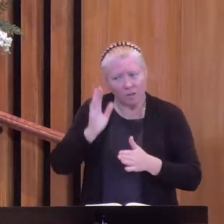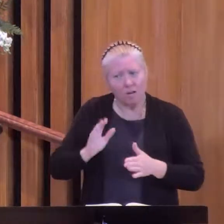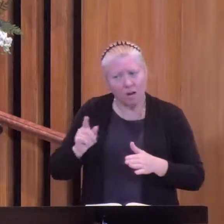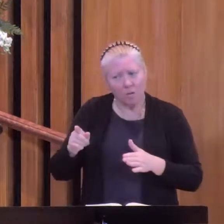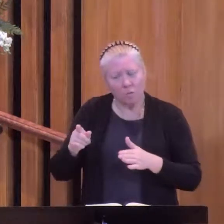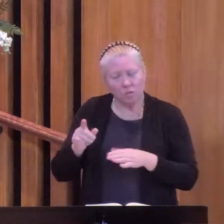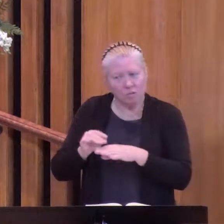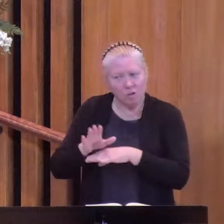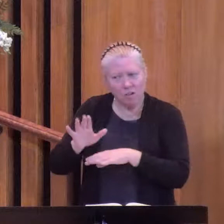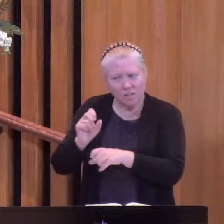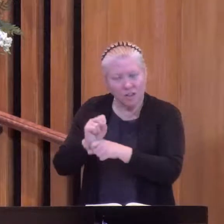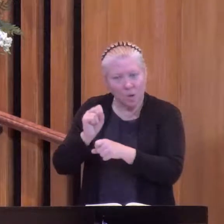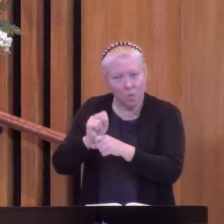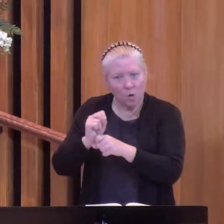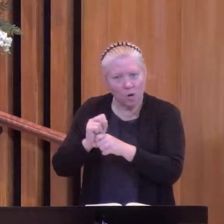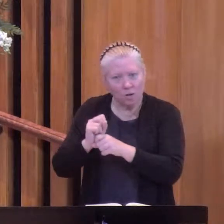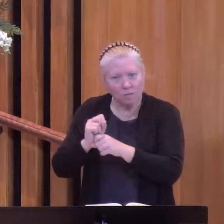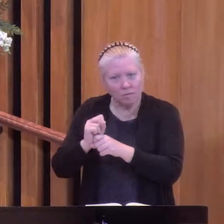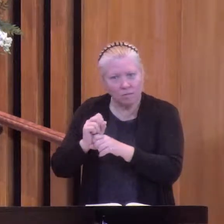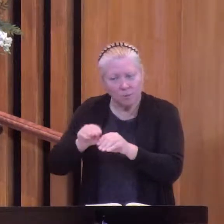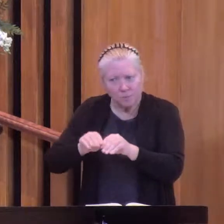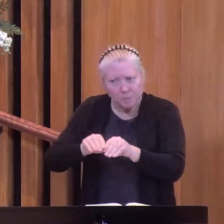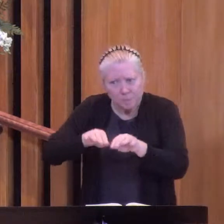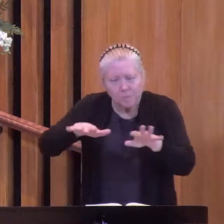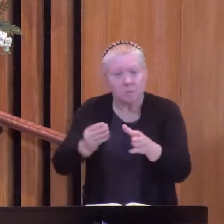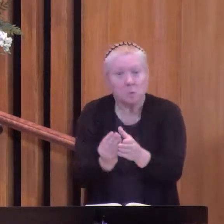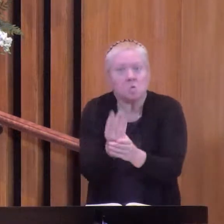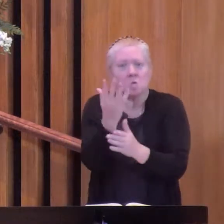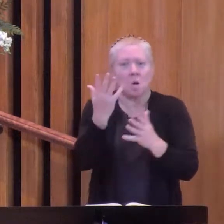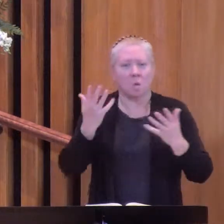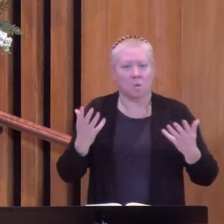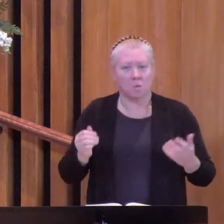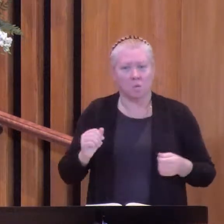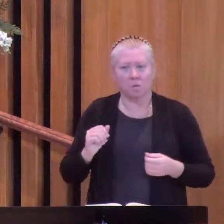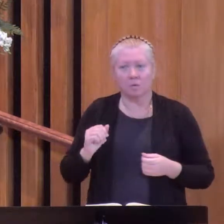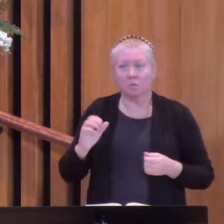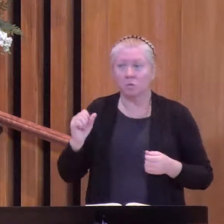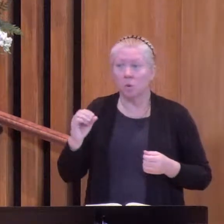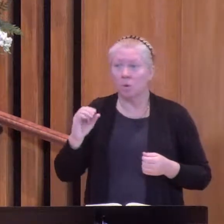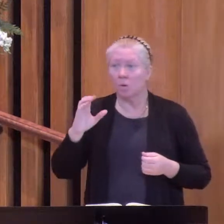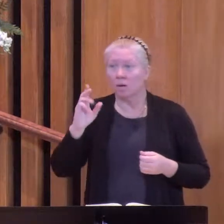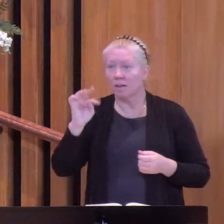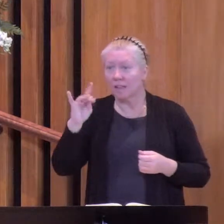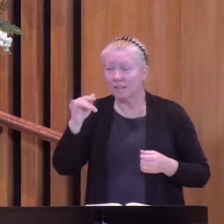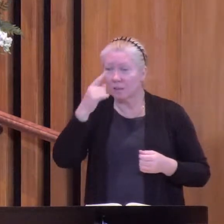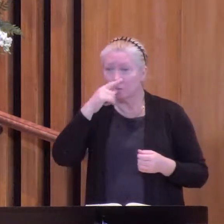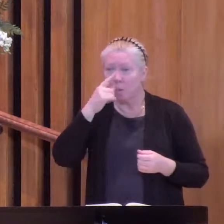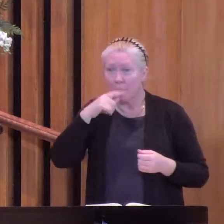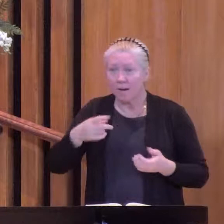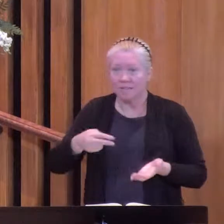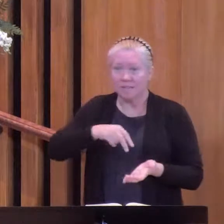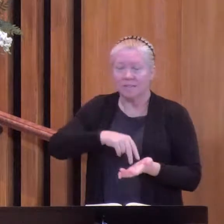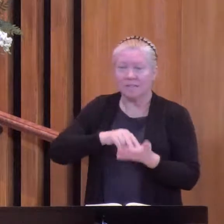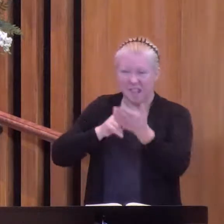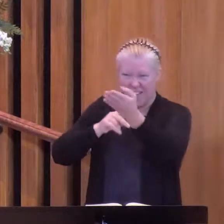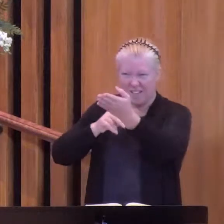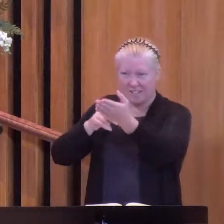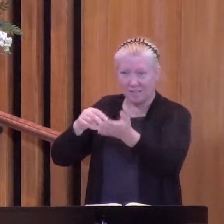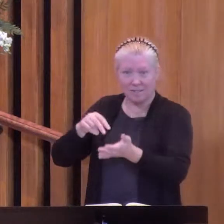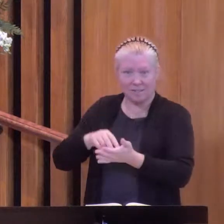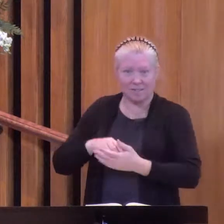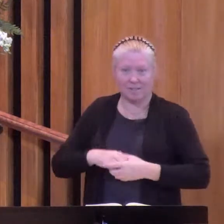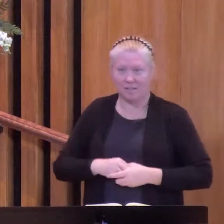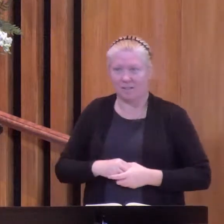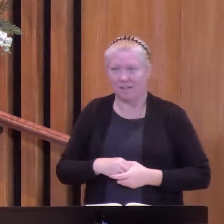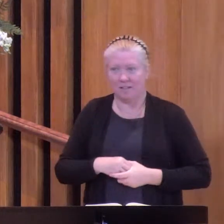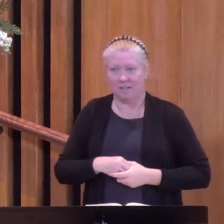year. And so, Catechists, I see Kelly, and would you like to please stand? Okay. I know this is not it's not a Catholic thing